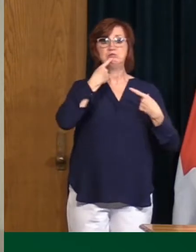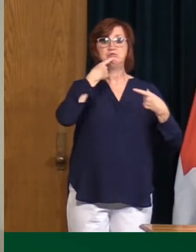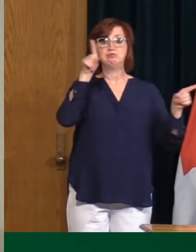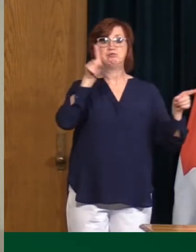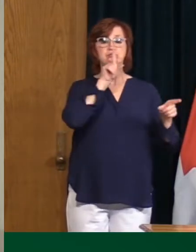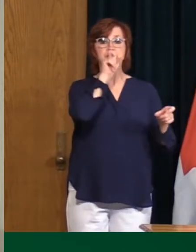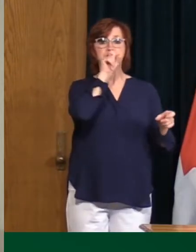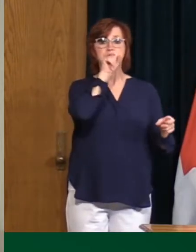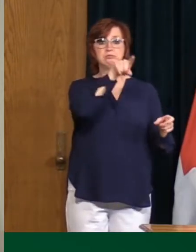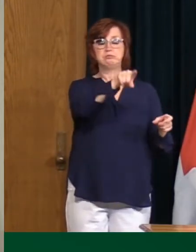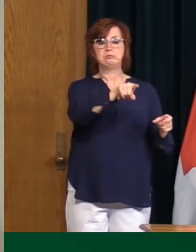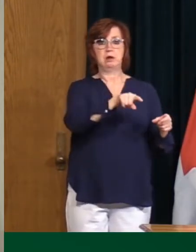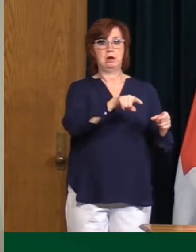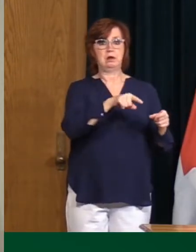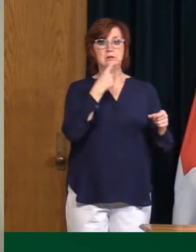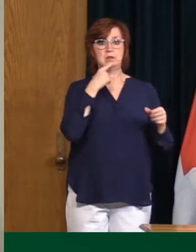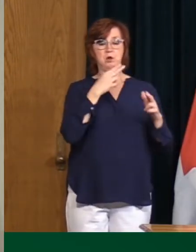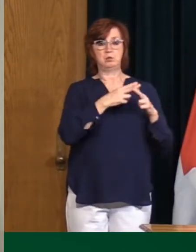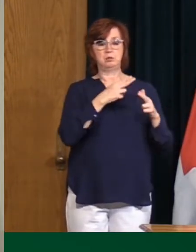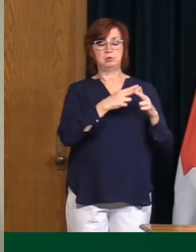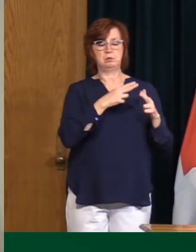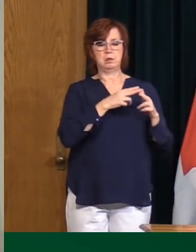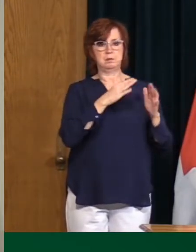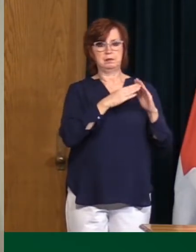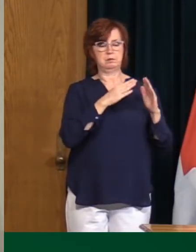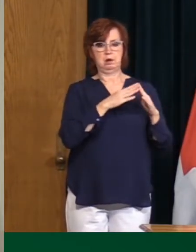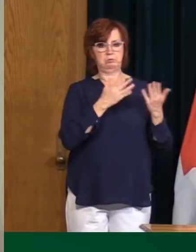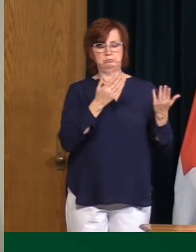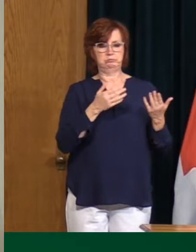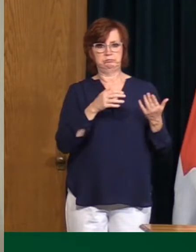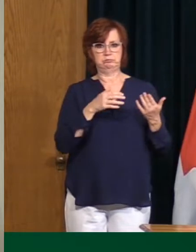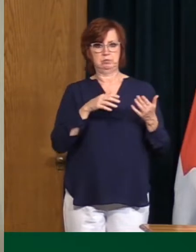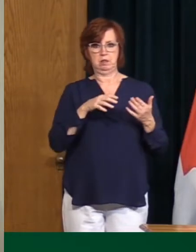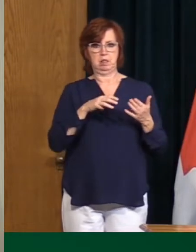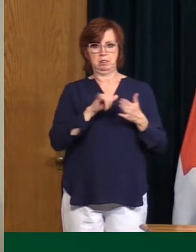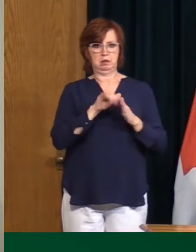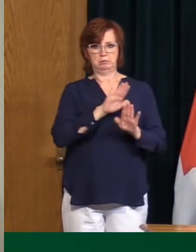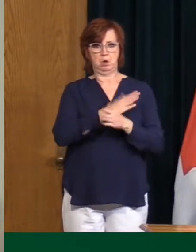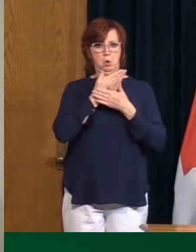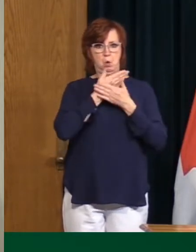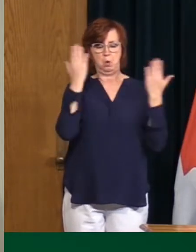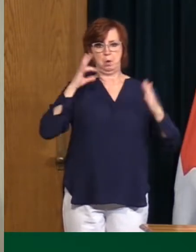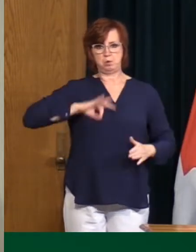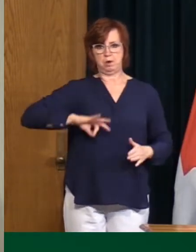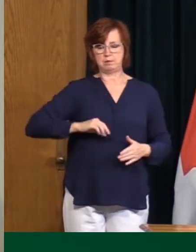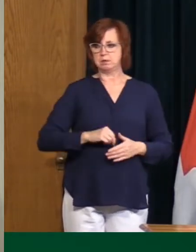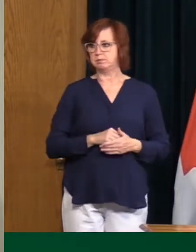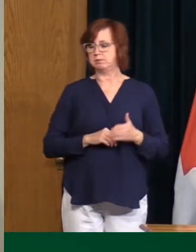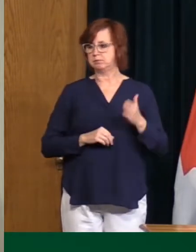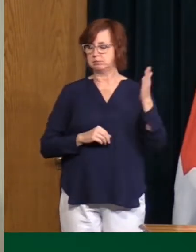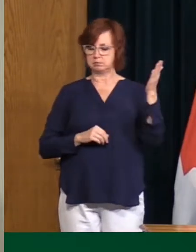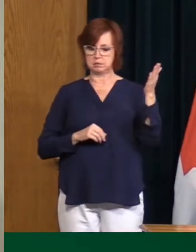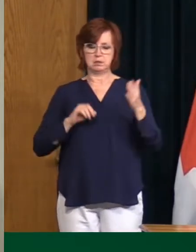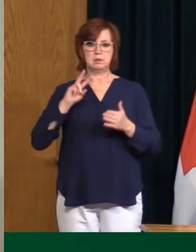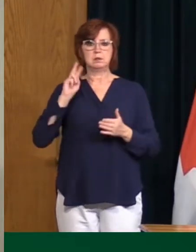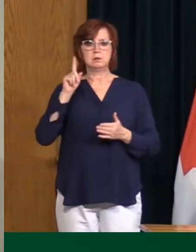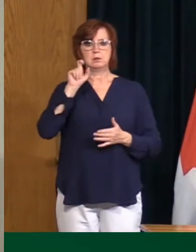death. Is there a follow-up, Creedon? Yes, this is regarding the testing numbers. It's